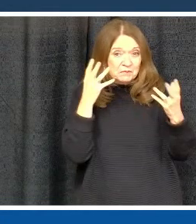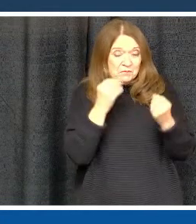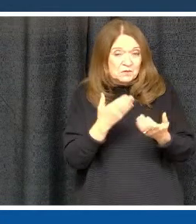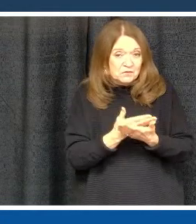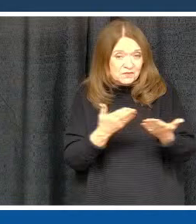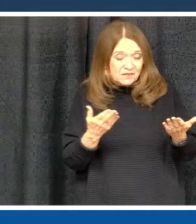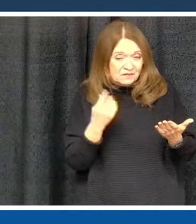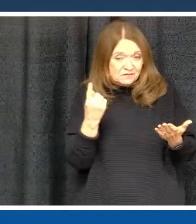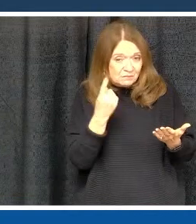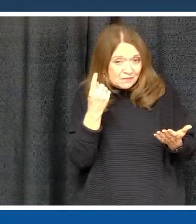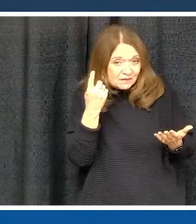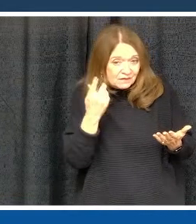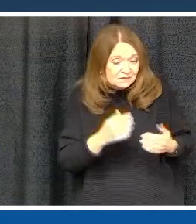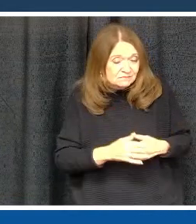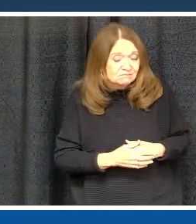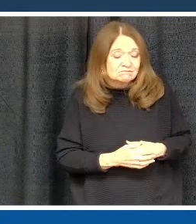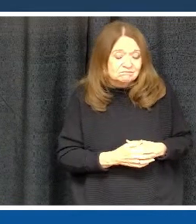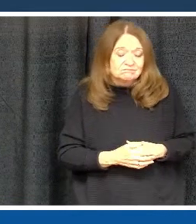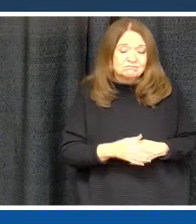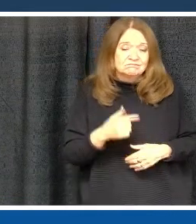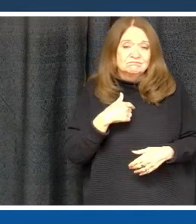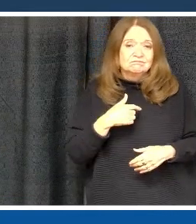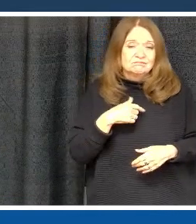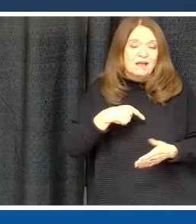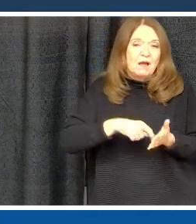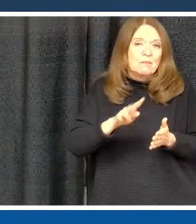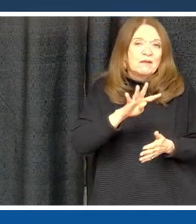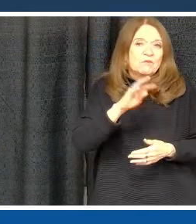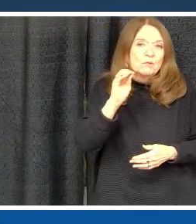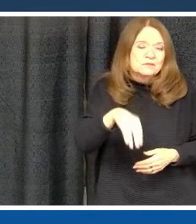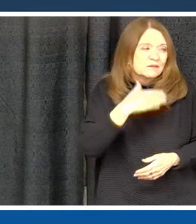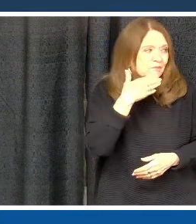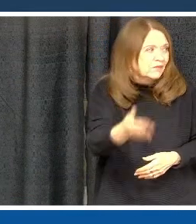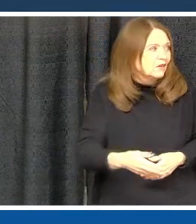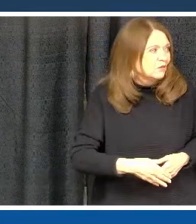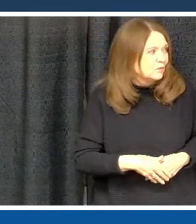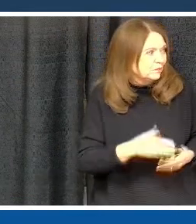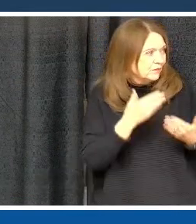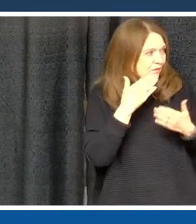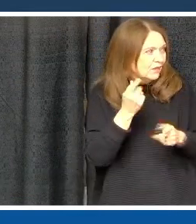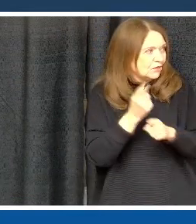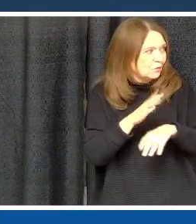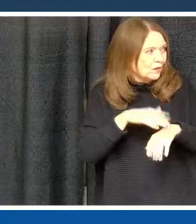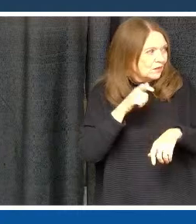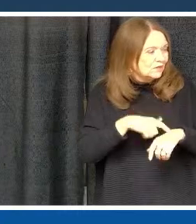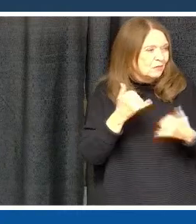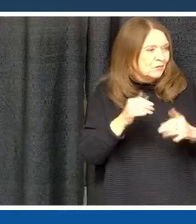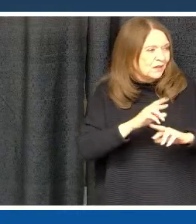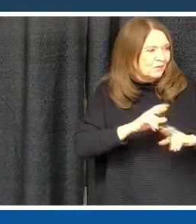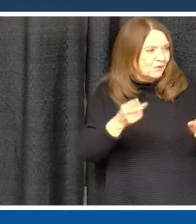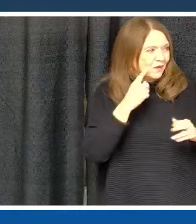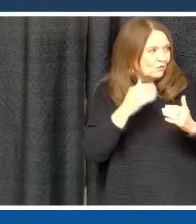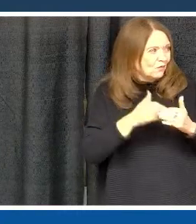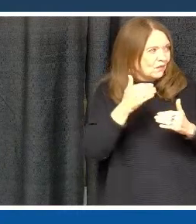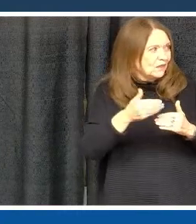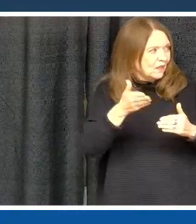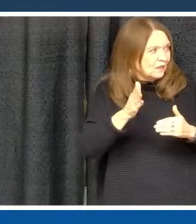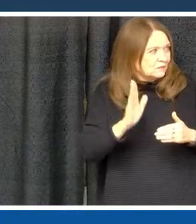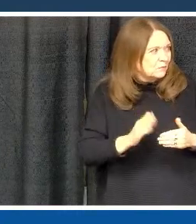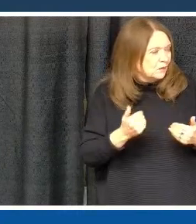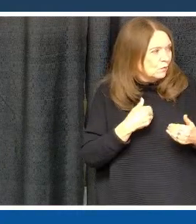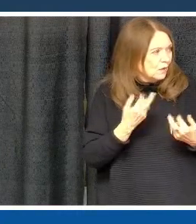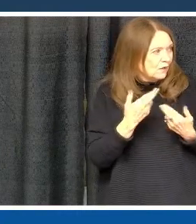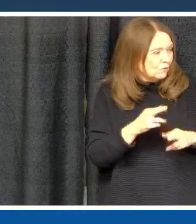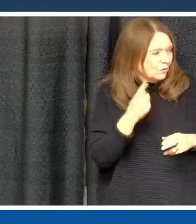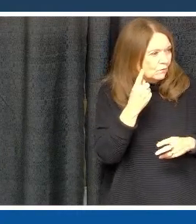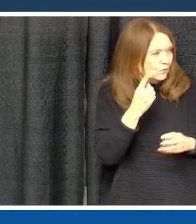something beautiful. Oh, I'll pay the 4%. Thank you. Thank you, right on time. We're now ready for the next speaker. We have room for